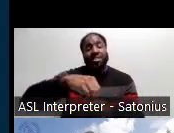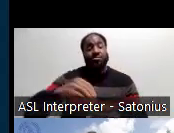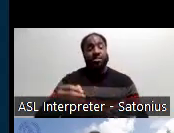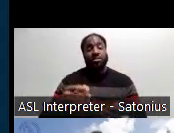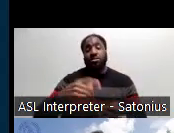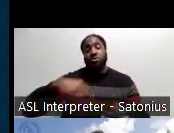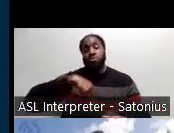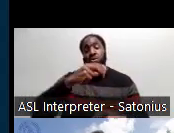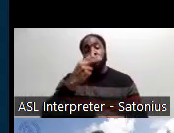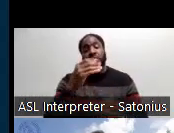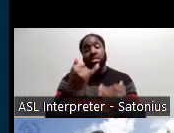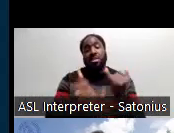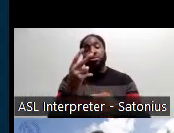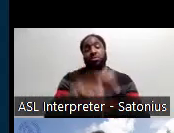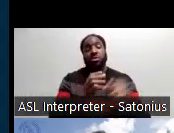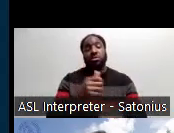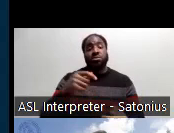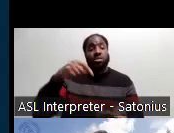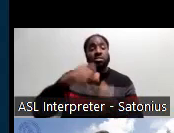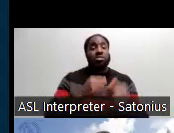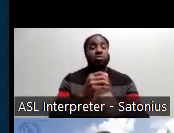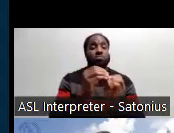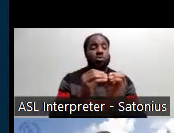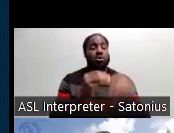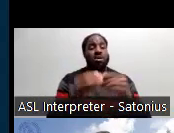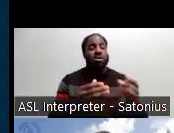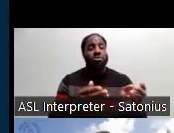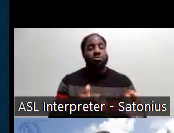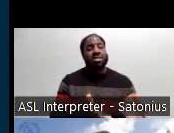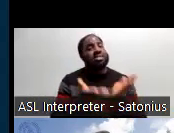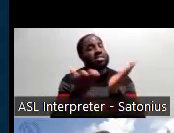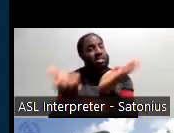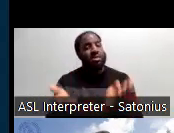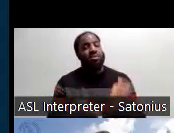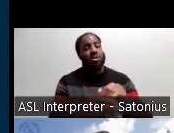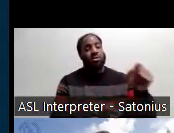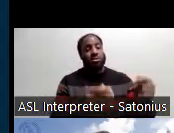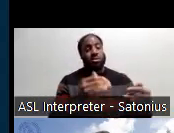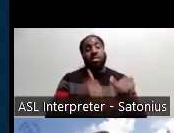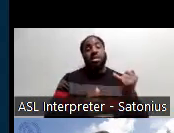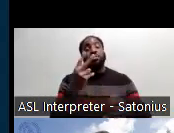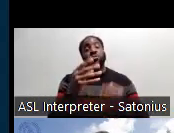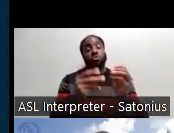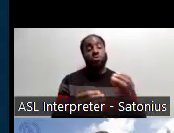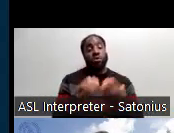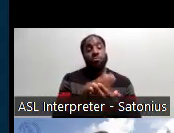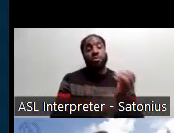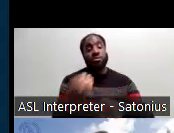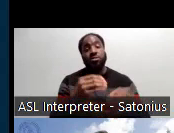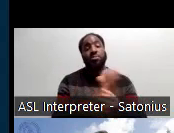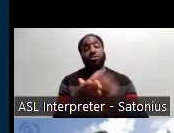years. This year is much more about delivering on those previous 2 budgets, making sure those